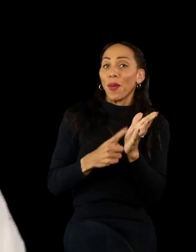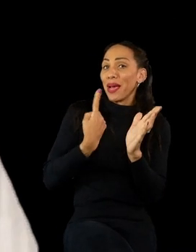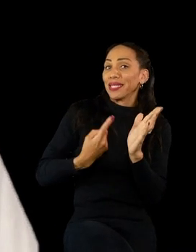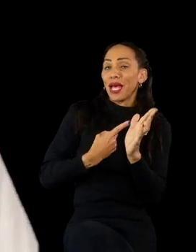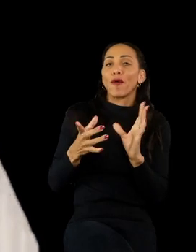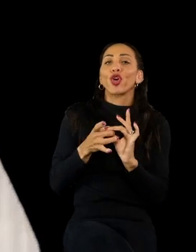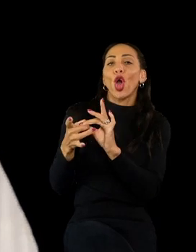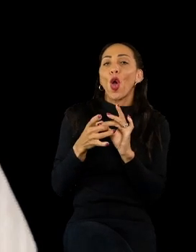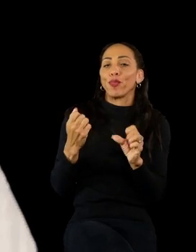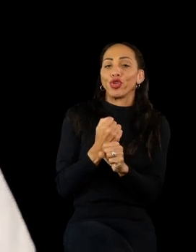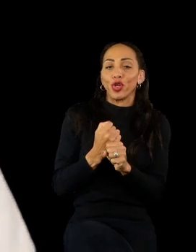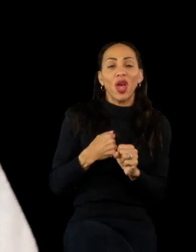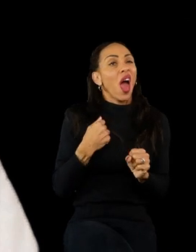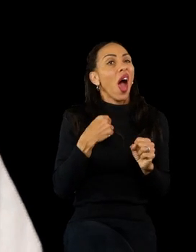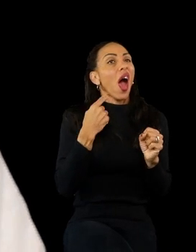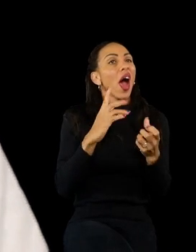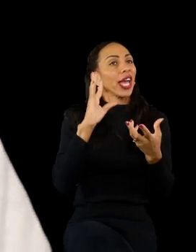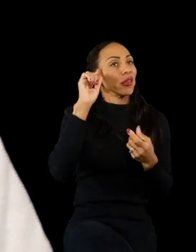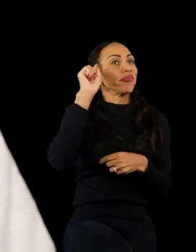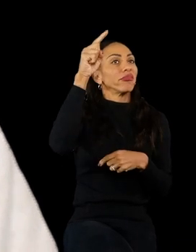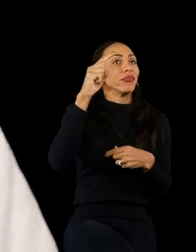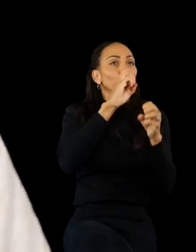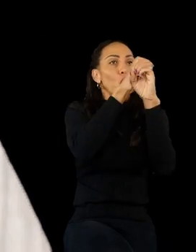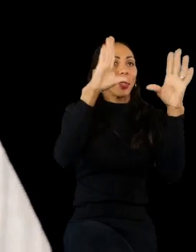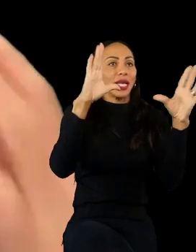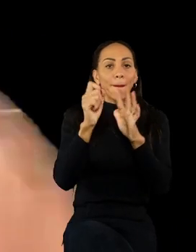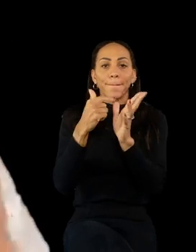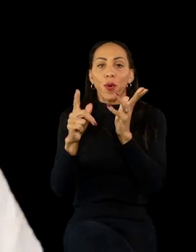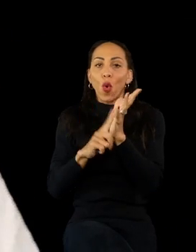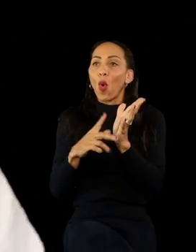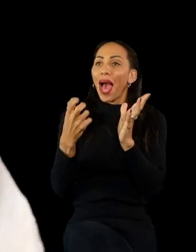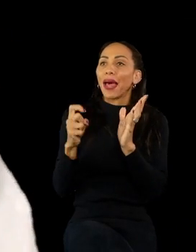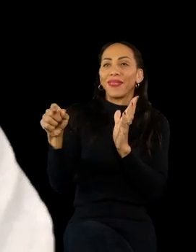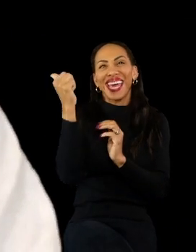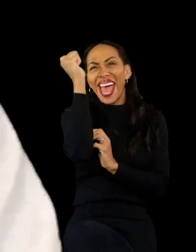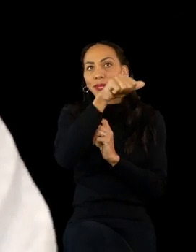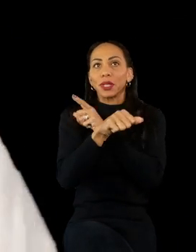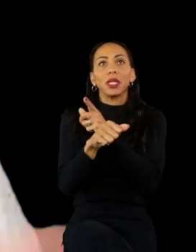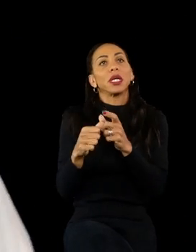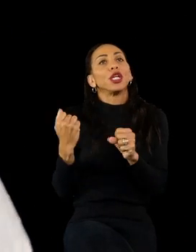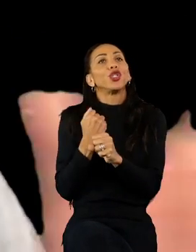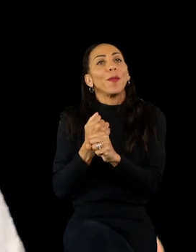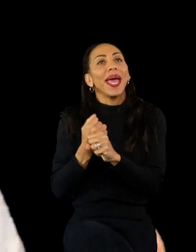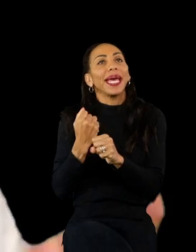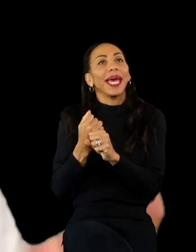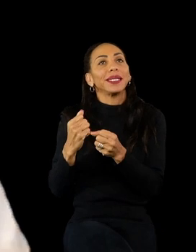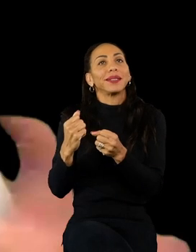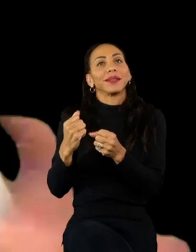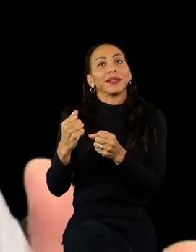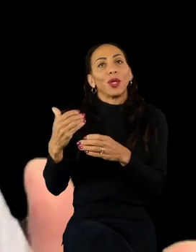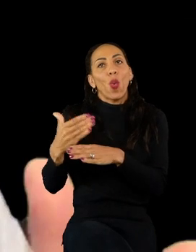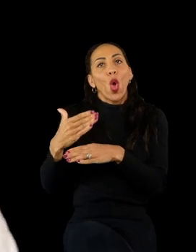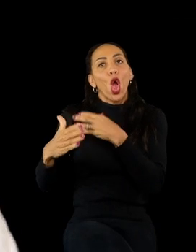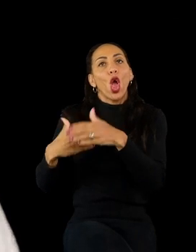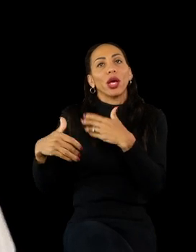And as I say, sort of, it's a Paul and I co-produced it. I sort of came up with the concept, but of course, Paul had